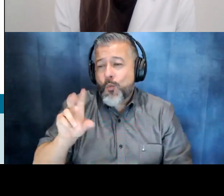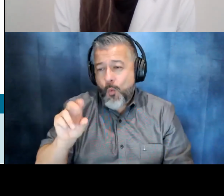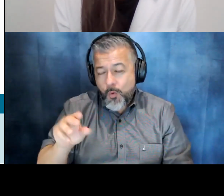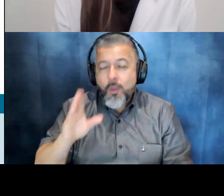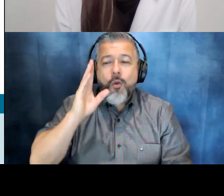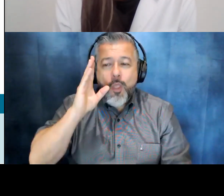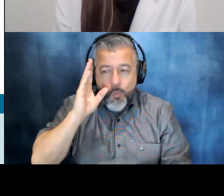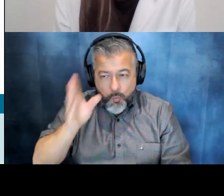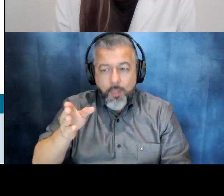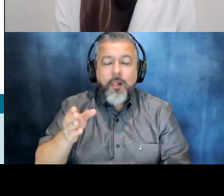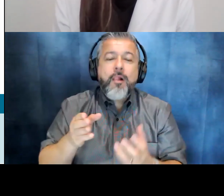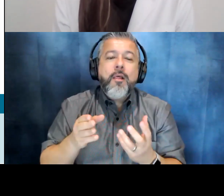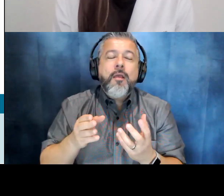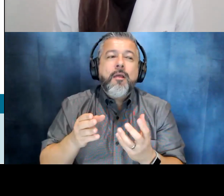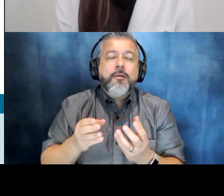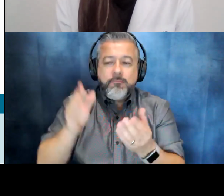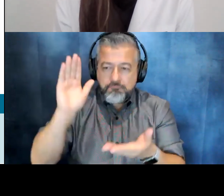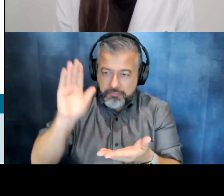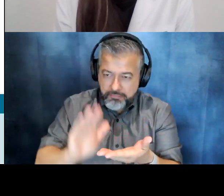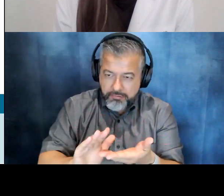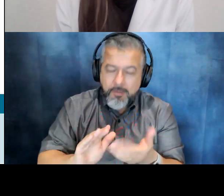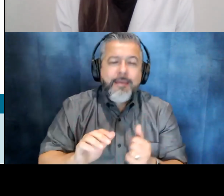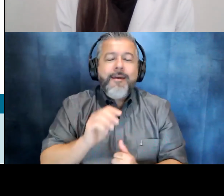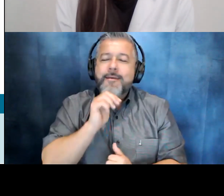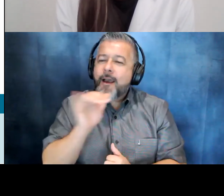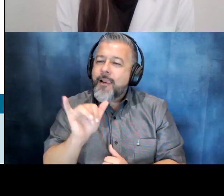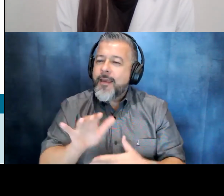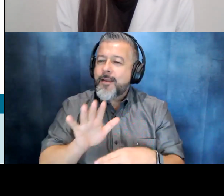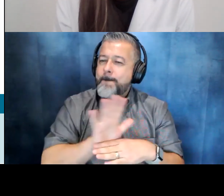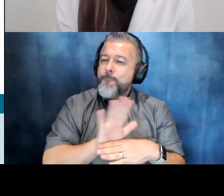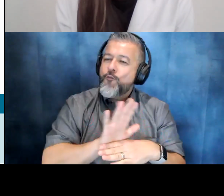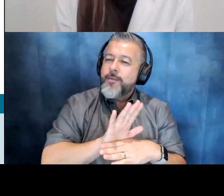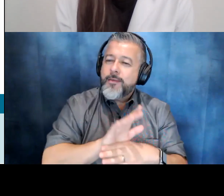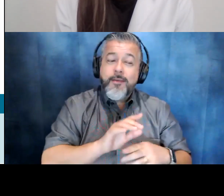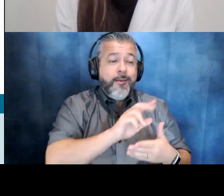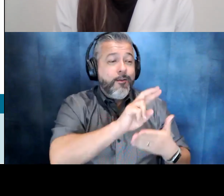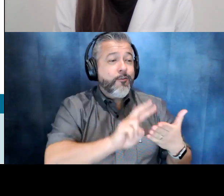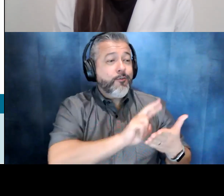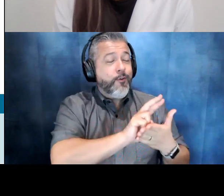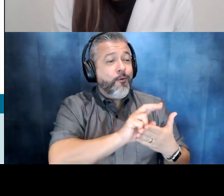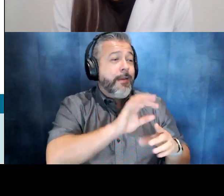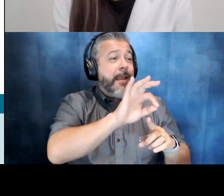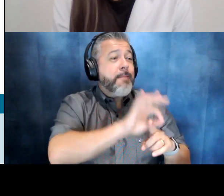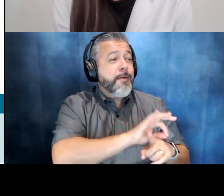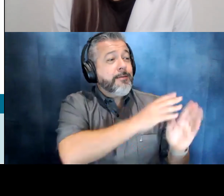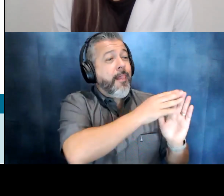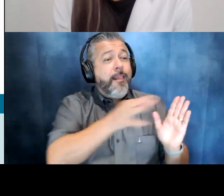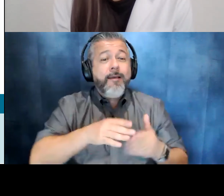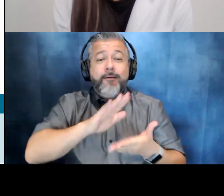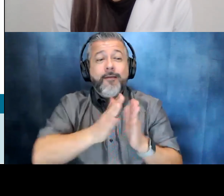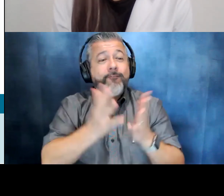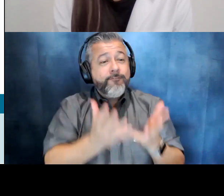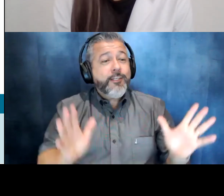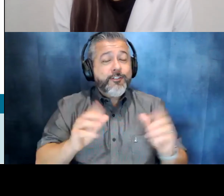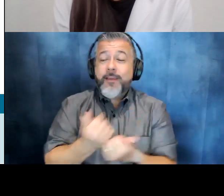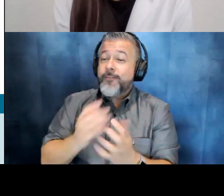the end of a movie, it's over. I think it will be a slow transition back to a post-COVID world. I don't think we'll